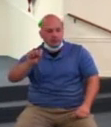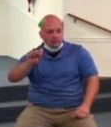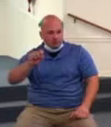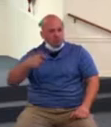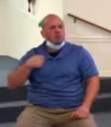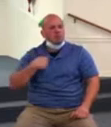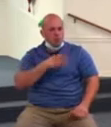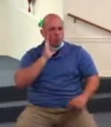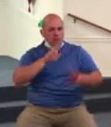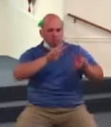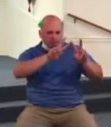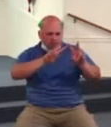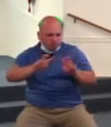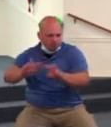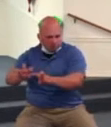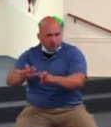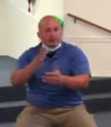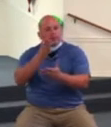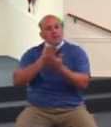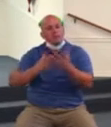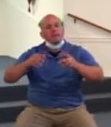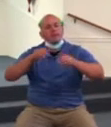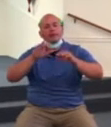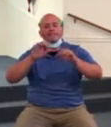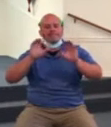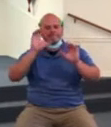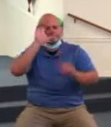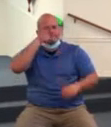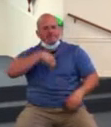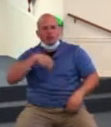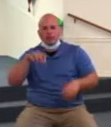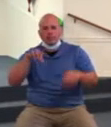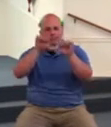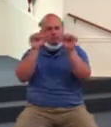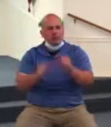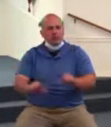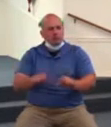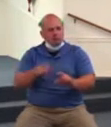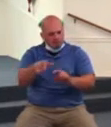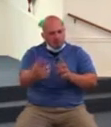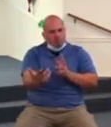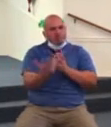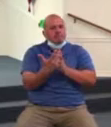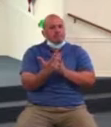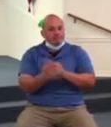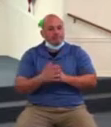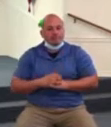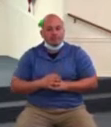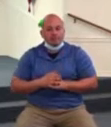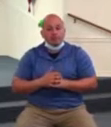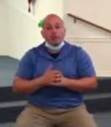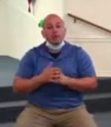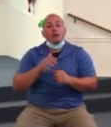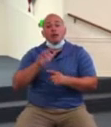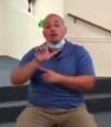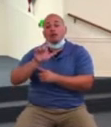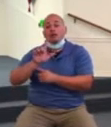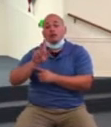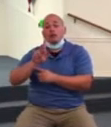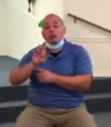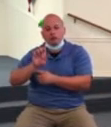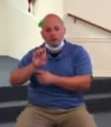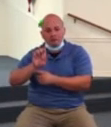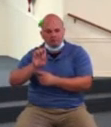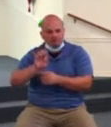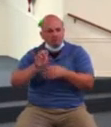stories of the odd shapes of faith. Five stories, all told by Luke, all in a row, as if